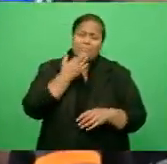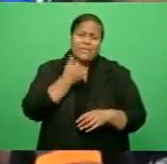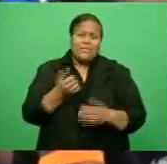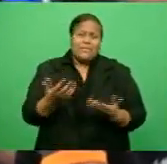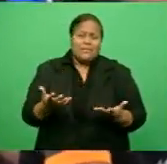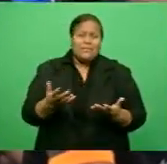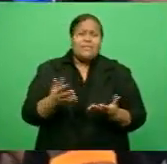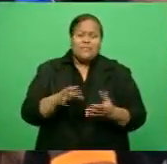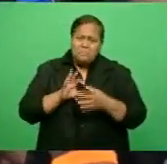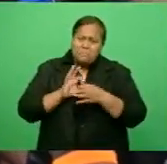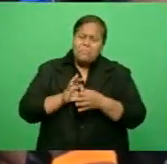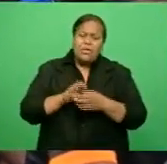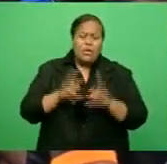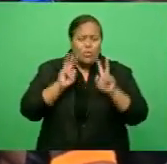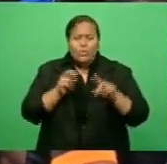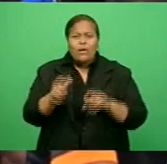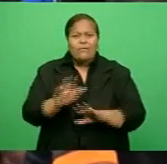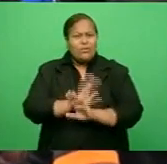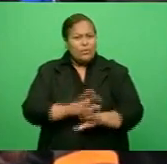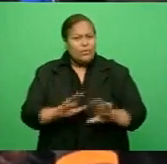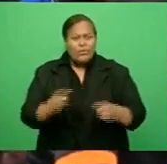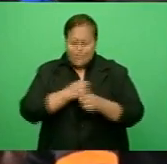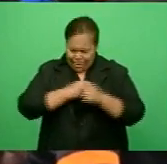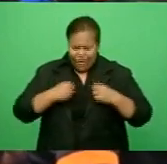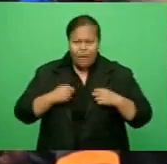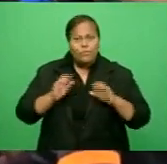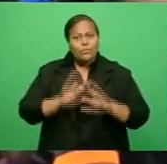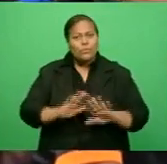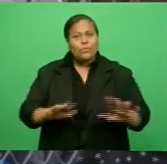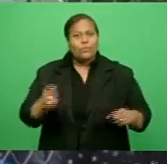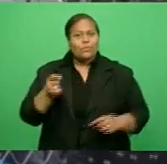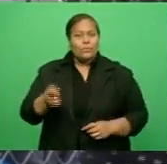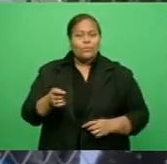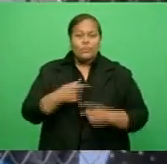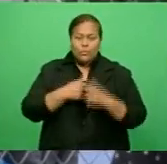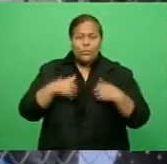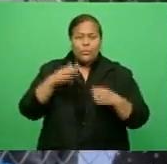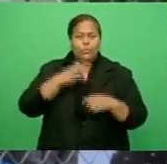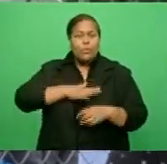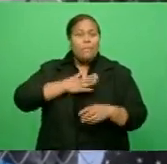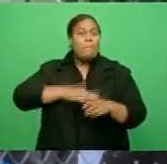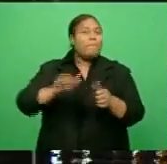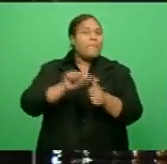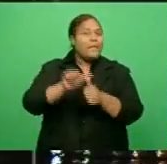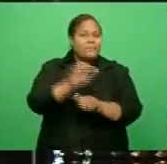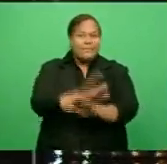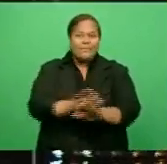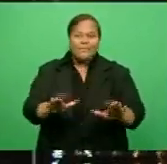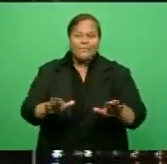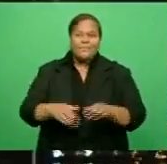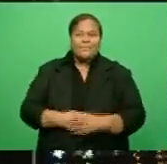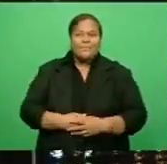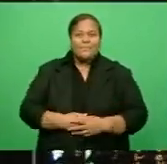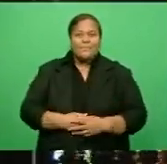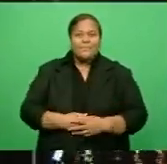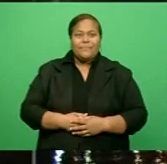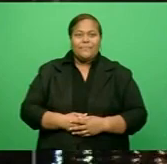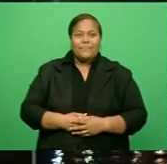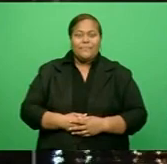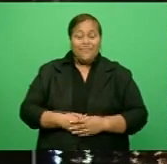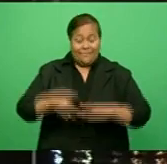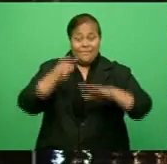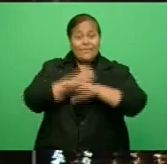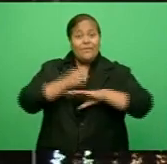your priority. They are your children, they are our children as well, and we want what is best for the children. Government is looking